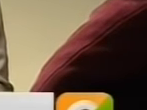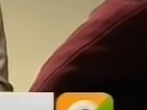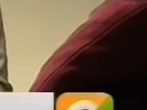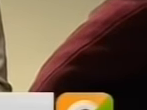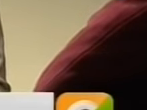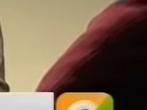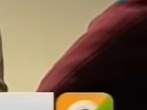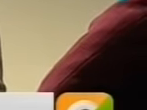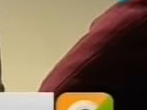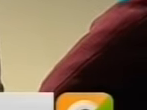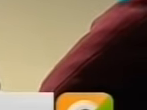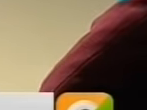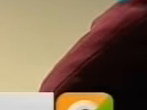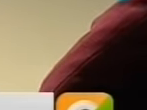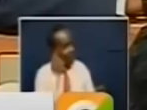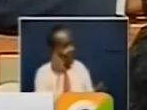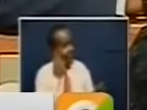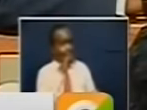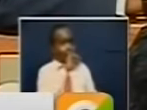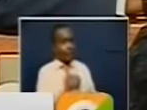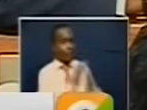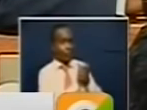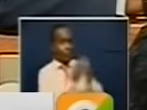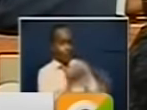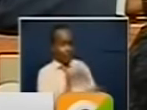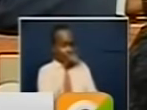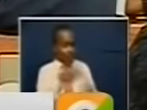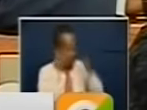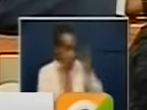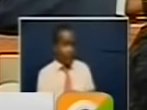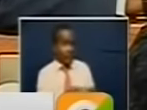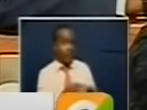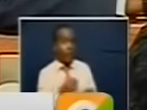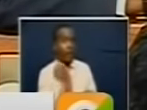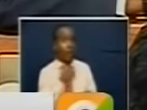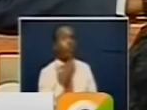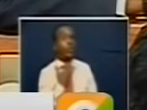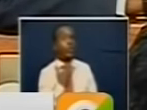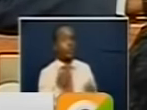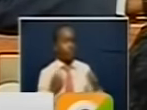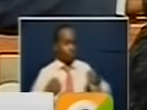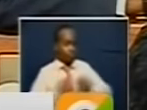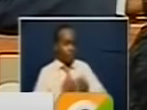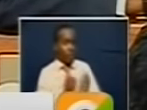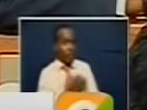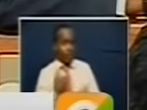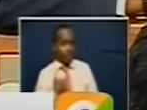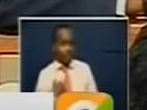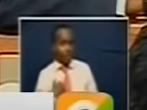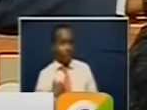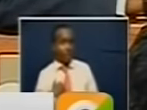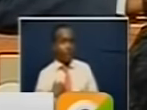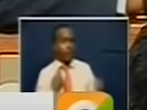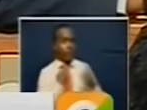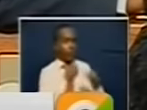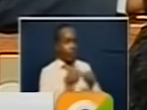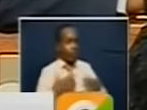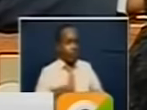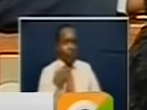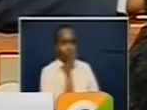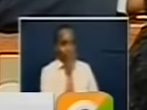After that, I think Jubilee have to decide who they want to face with. We talked about people who are not serious.